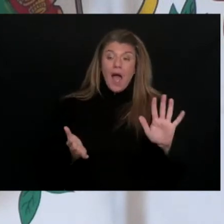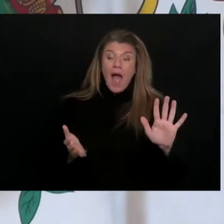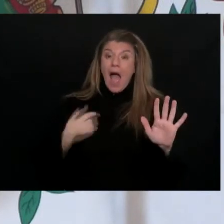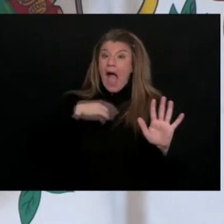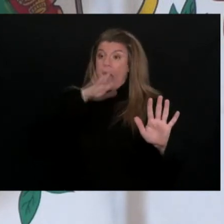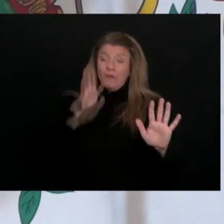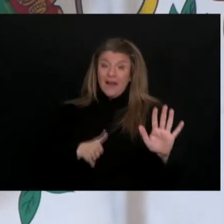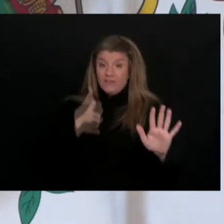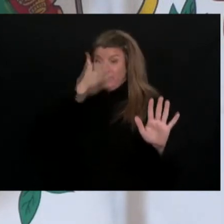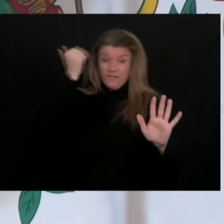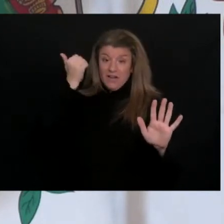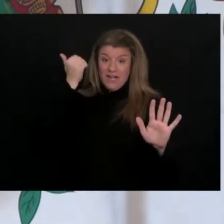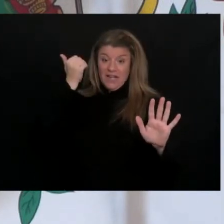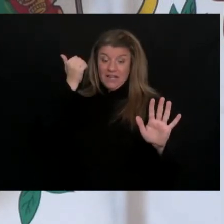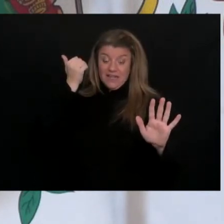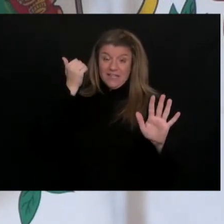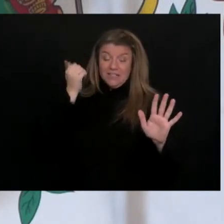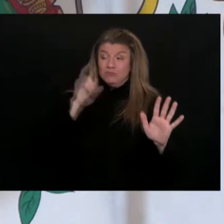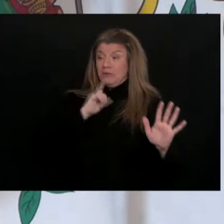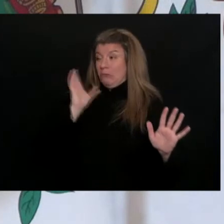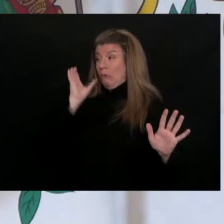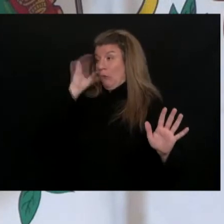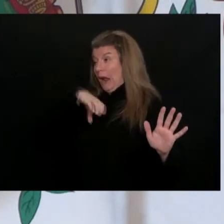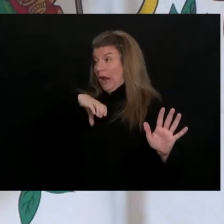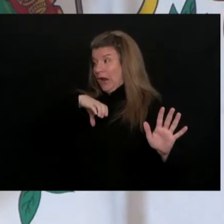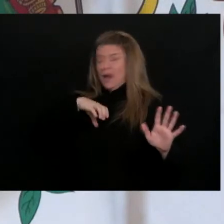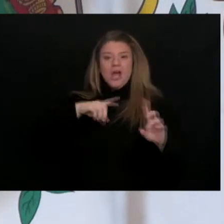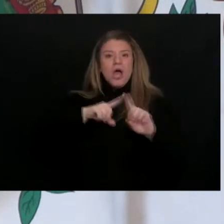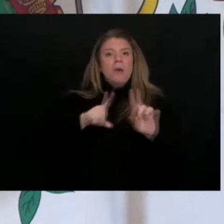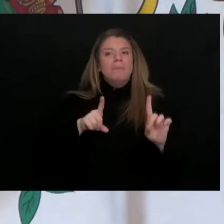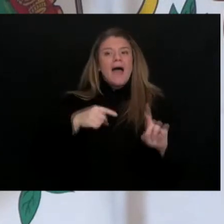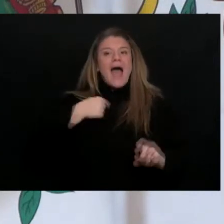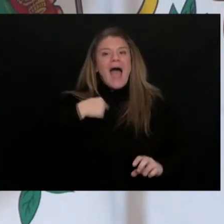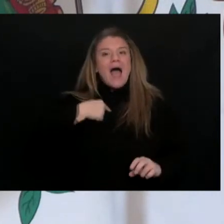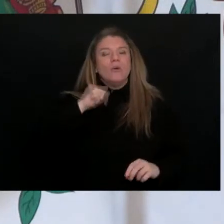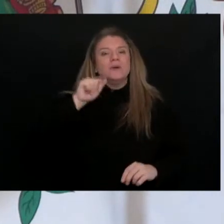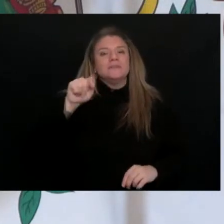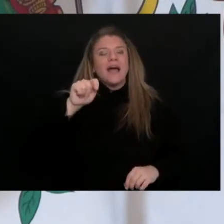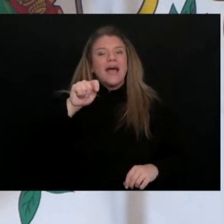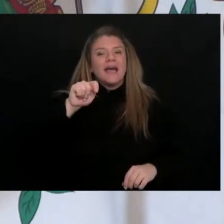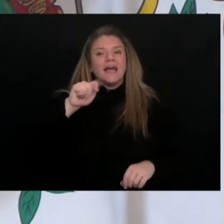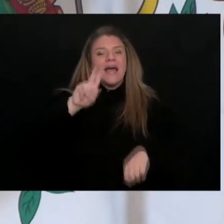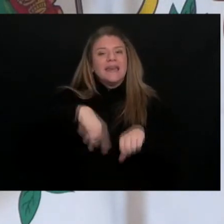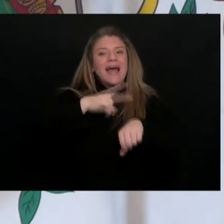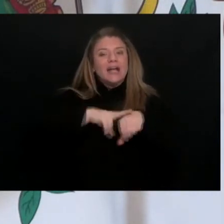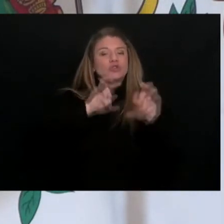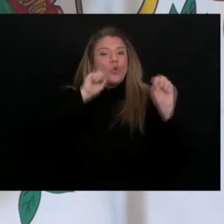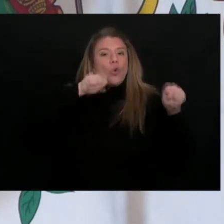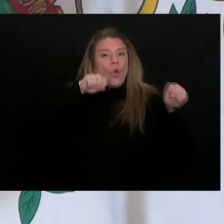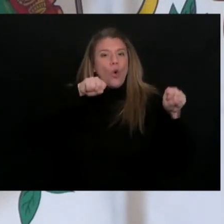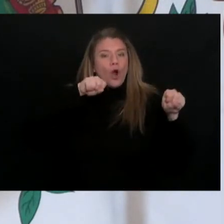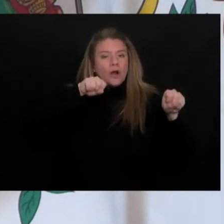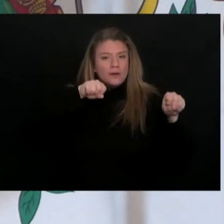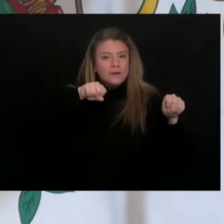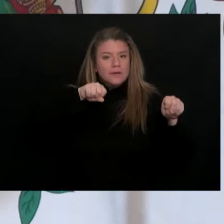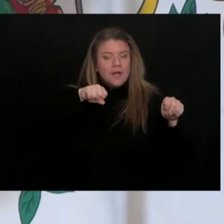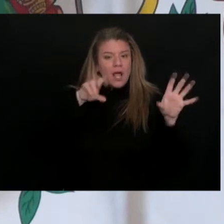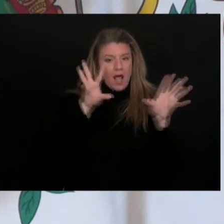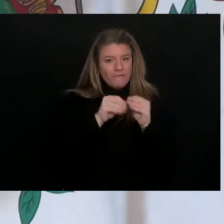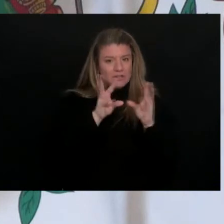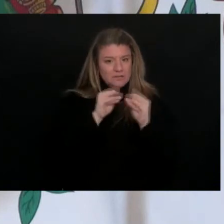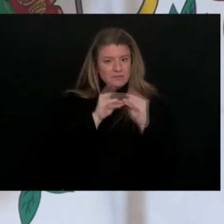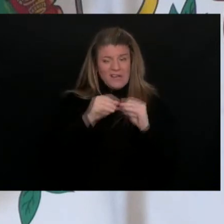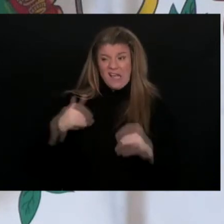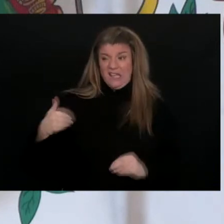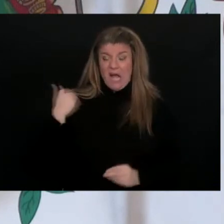as bizarre as it may sound, but I was at a national corn growers conference. I was just a